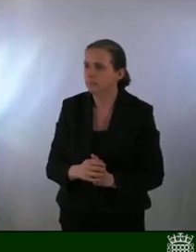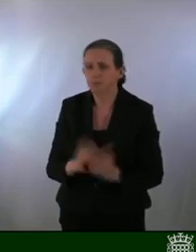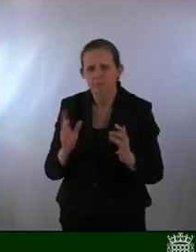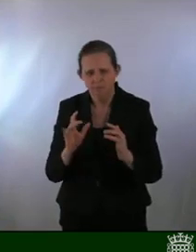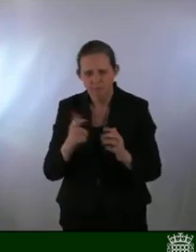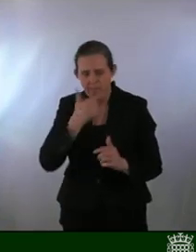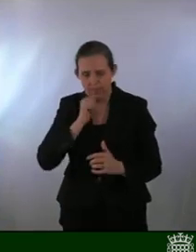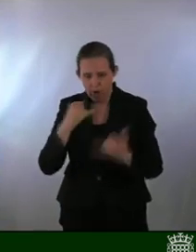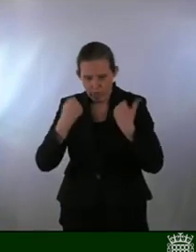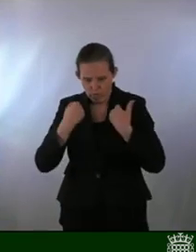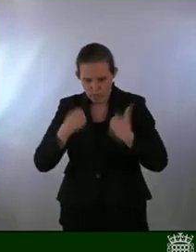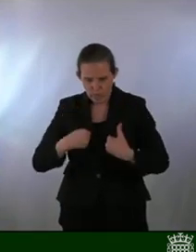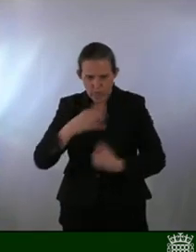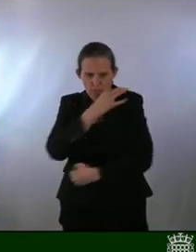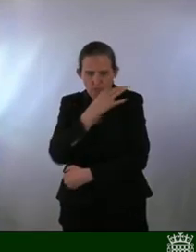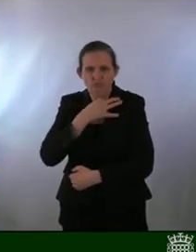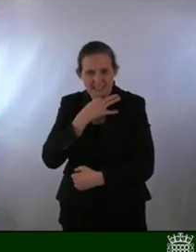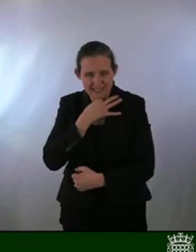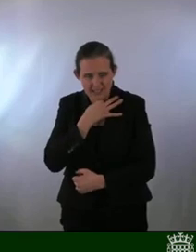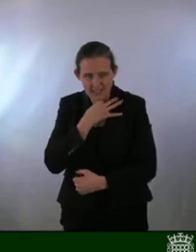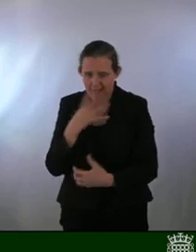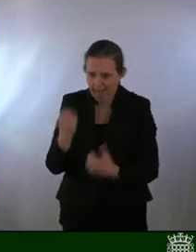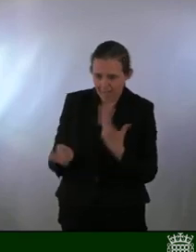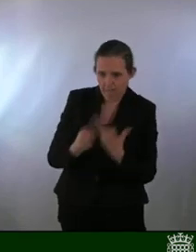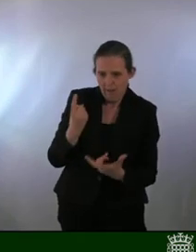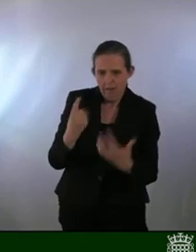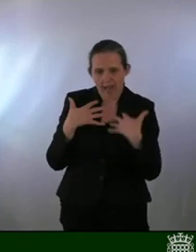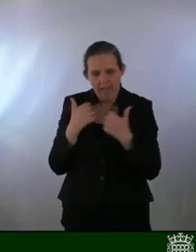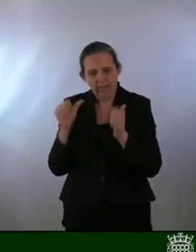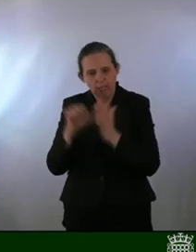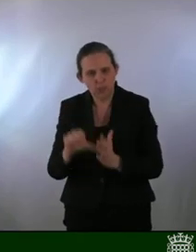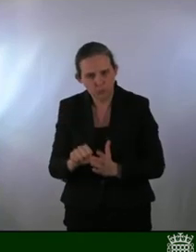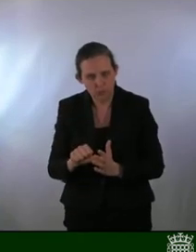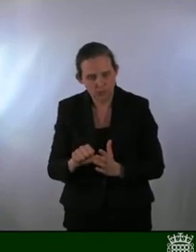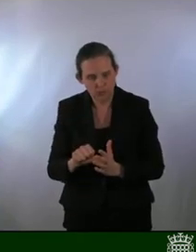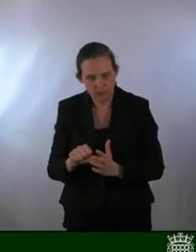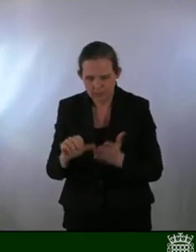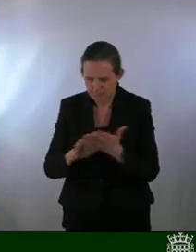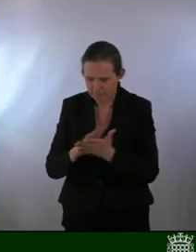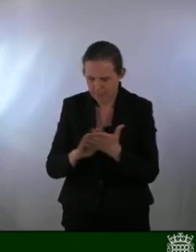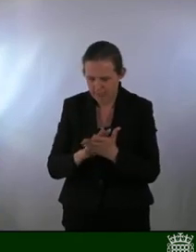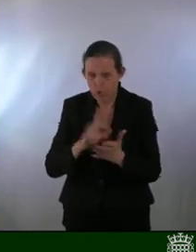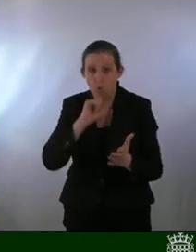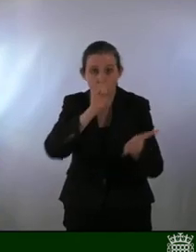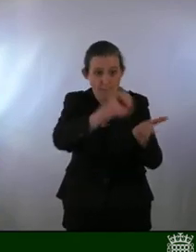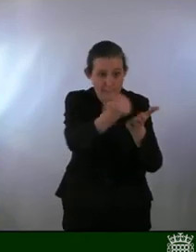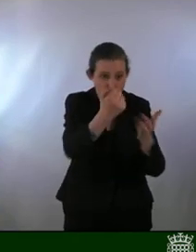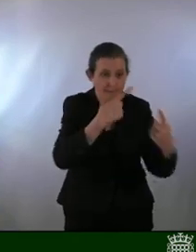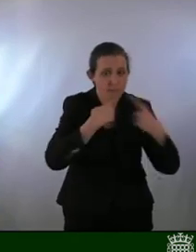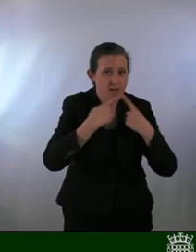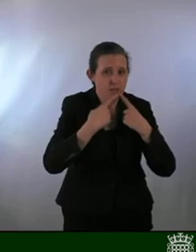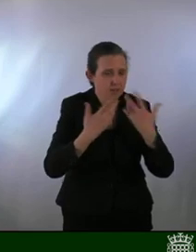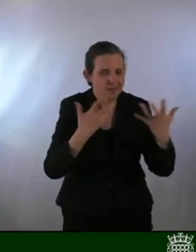underlying conditions. Will the public health agenda being published promote how people can minimise those conditions,